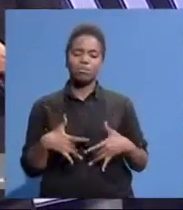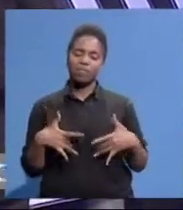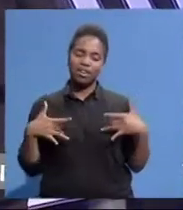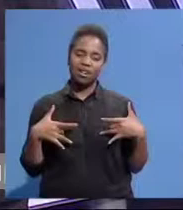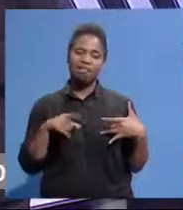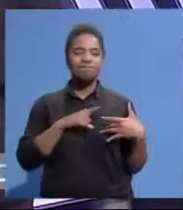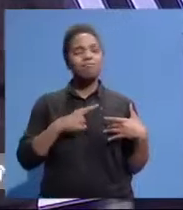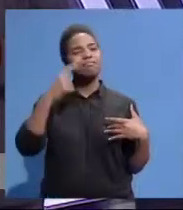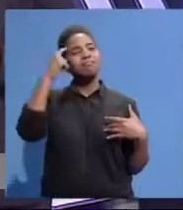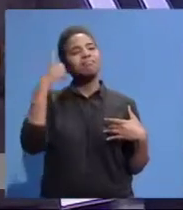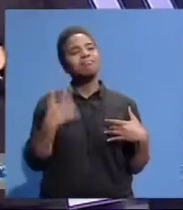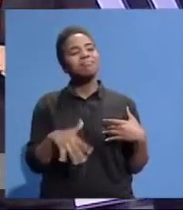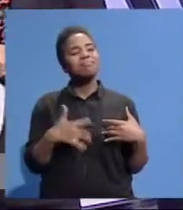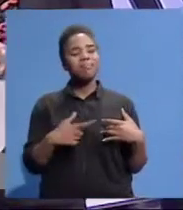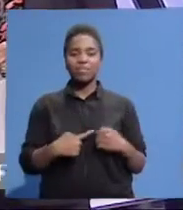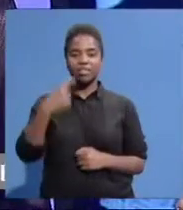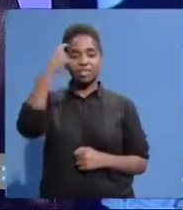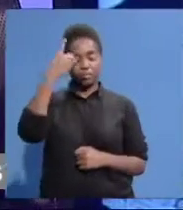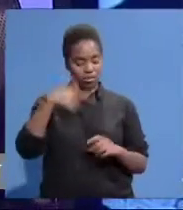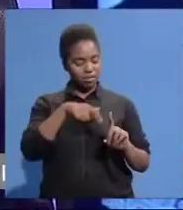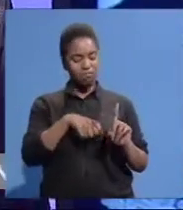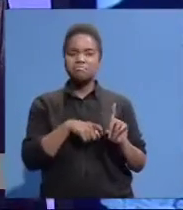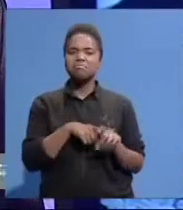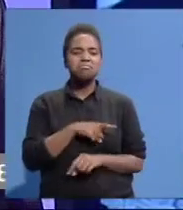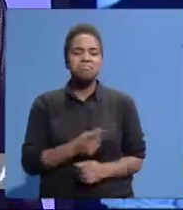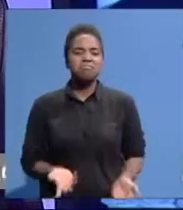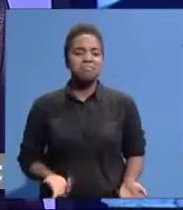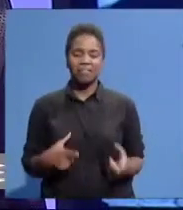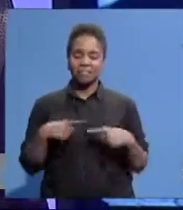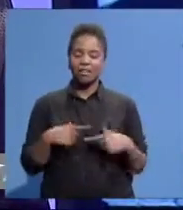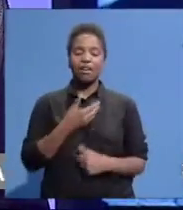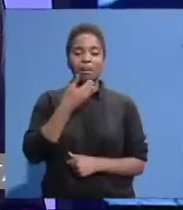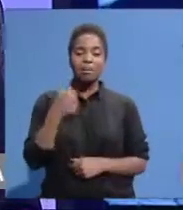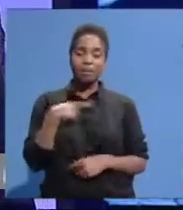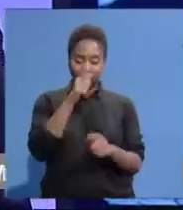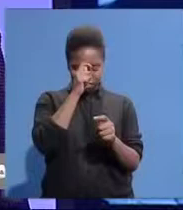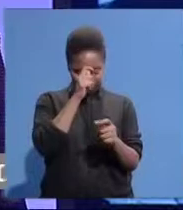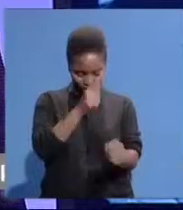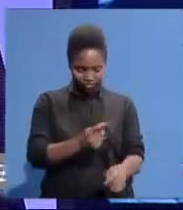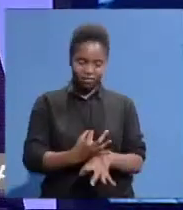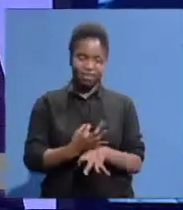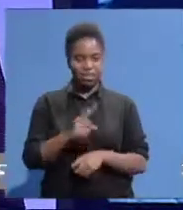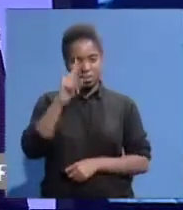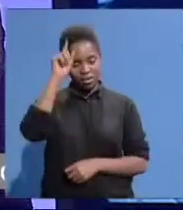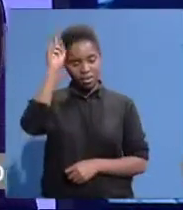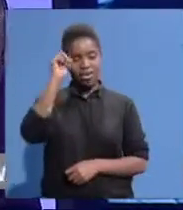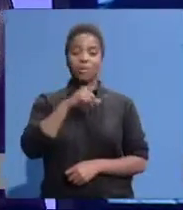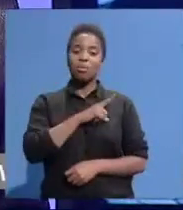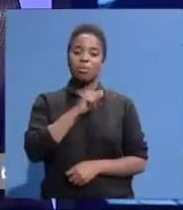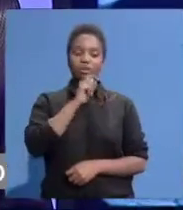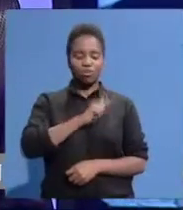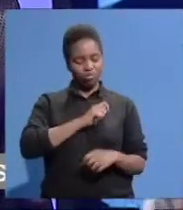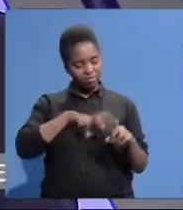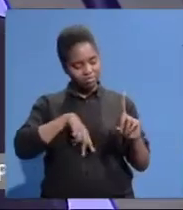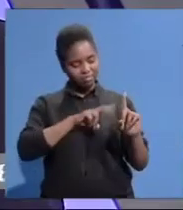thought to myself, sharing. yeah, and I thought to myself, I mean, why not? I mean, this is the best way to honor Utatu Mandela, you know, because he was an amazing human being.